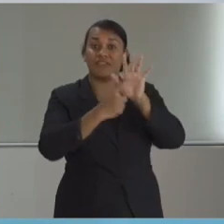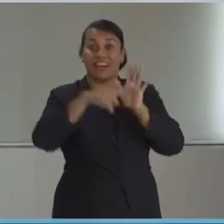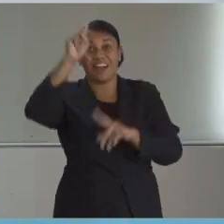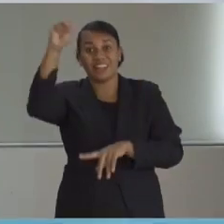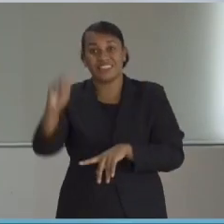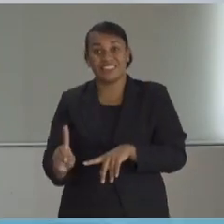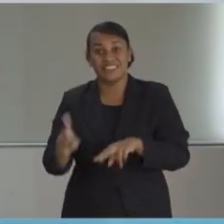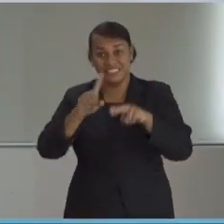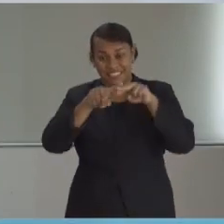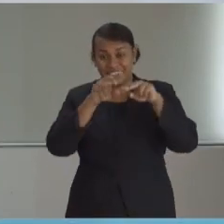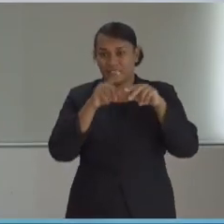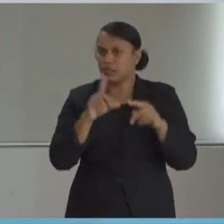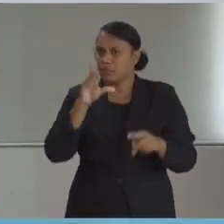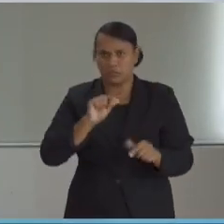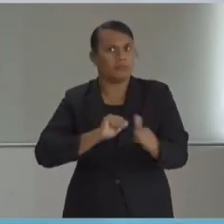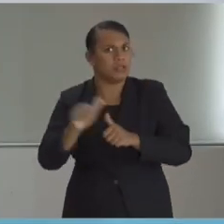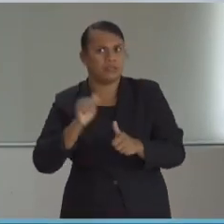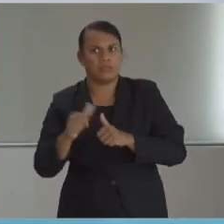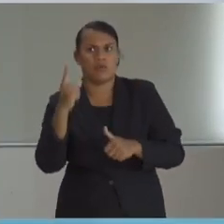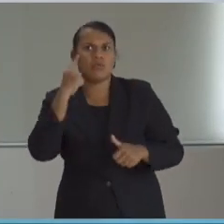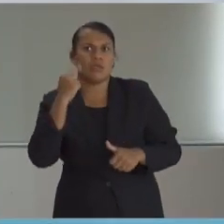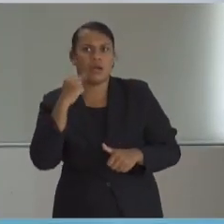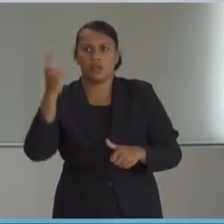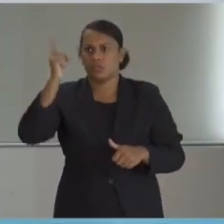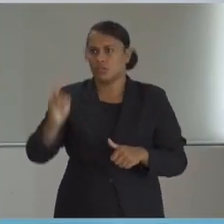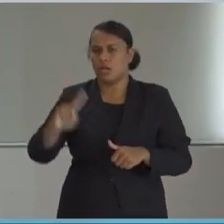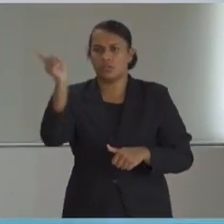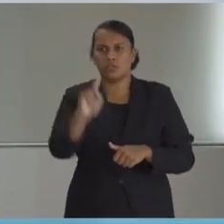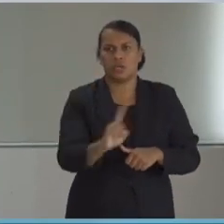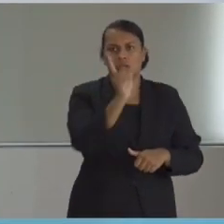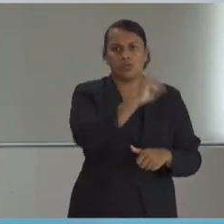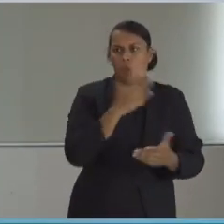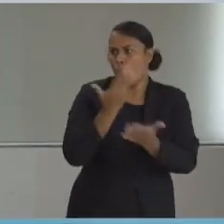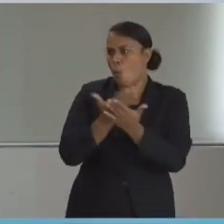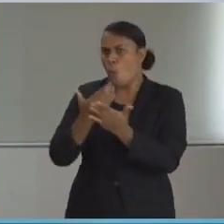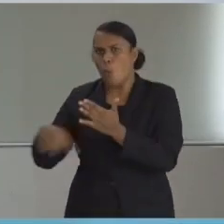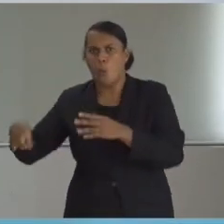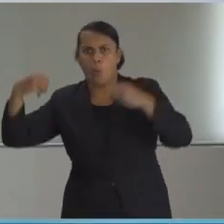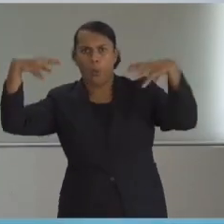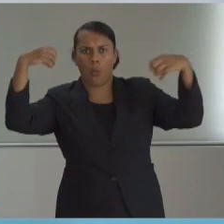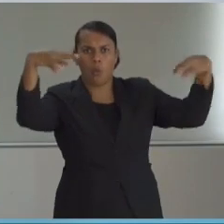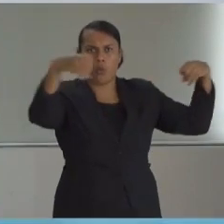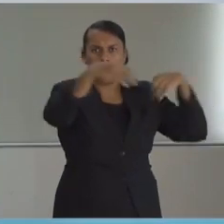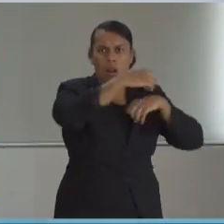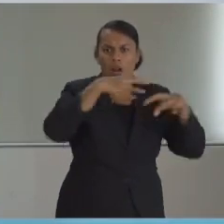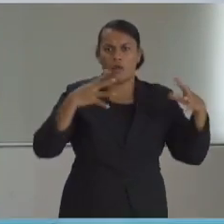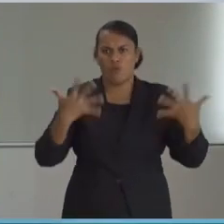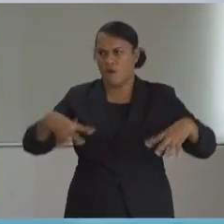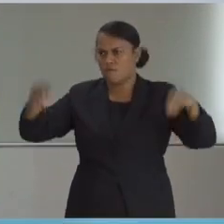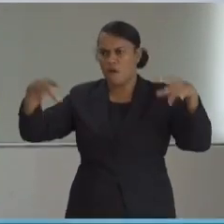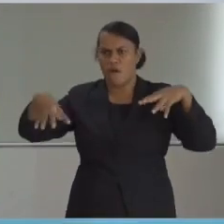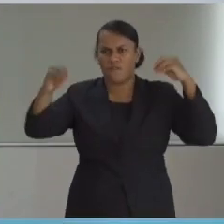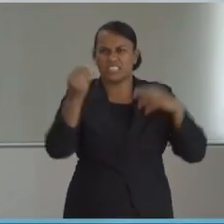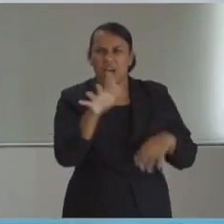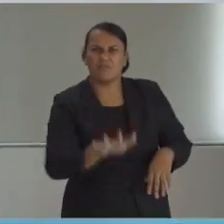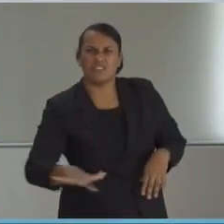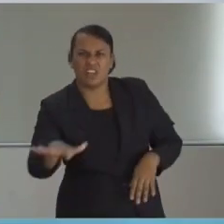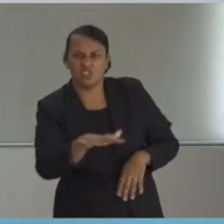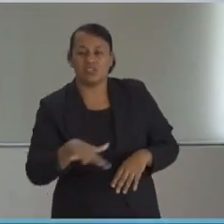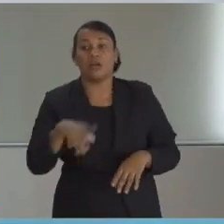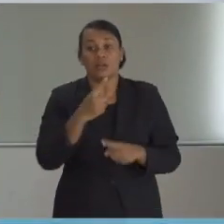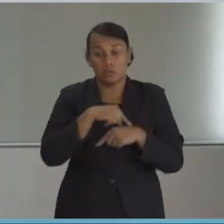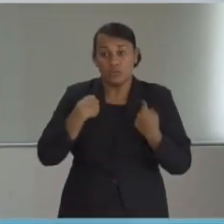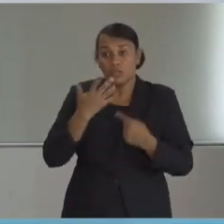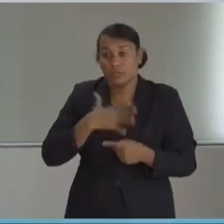best to energize those areas that are yet to receive power. Let me again emphasize the fact